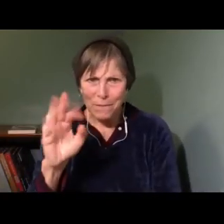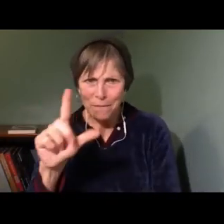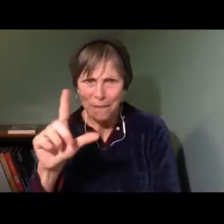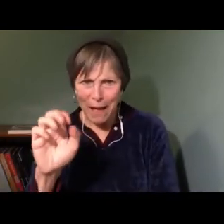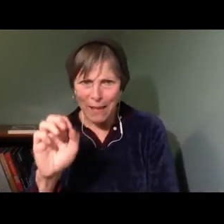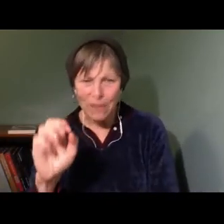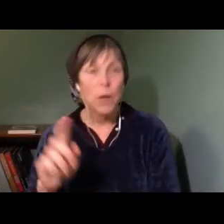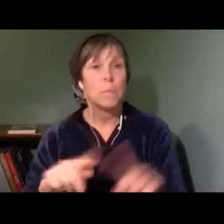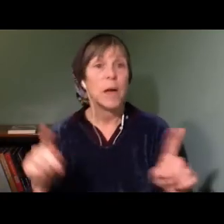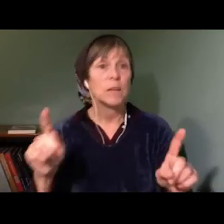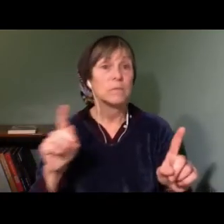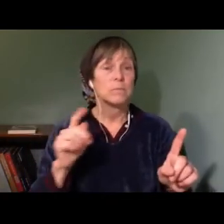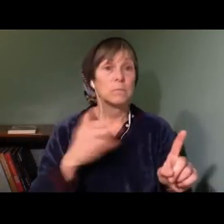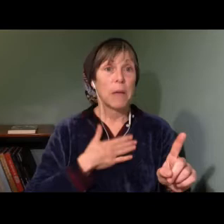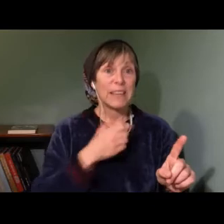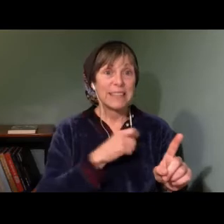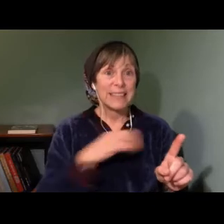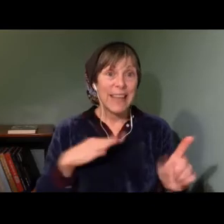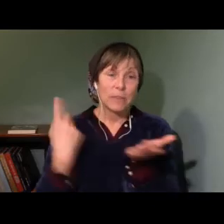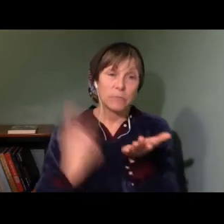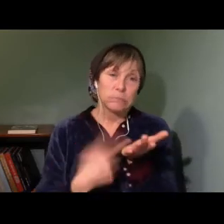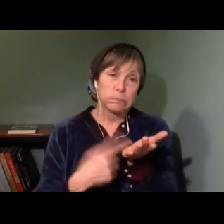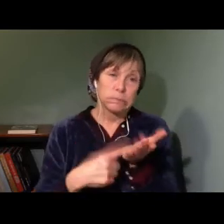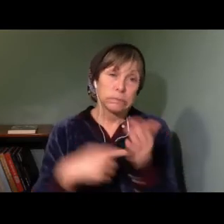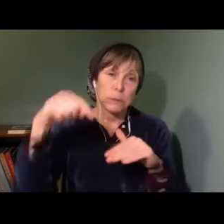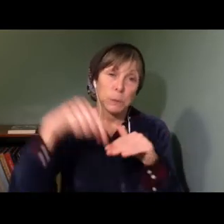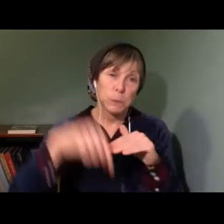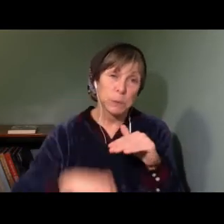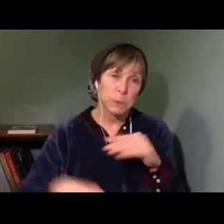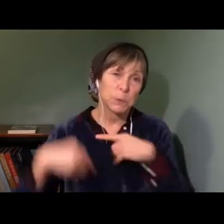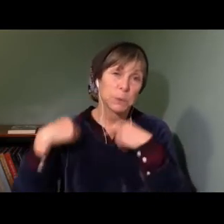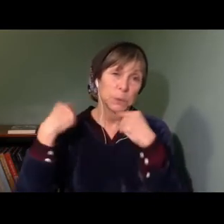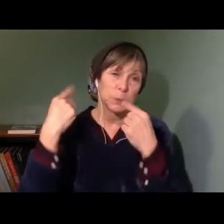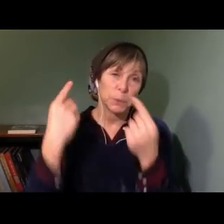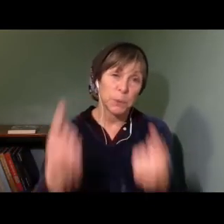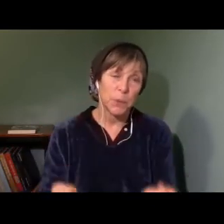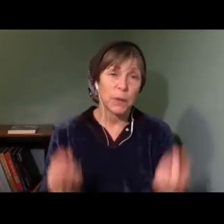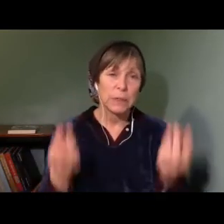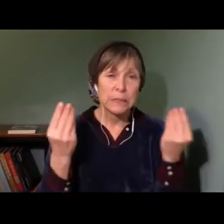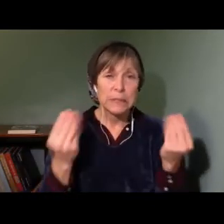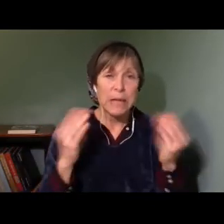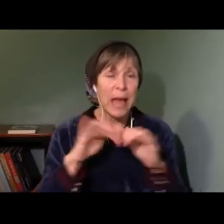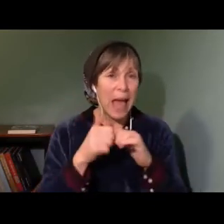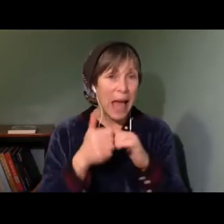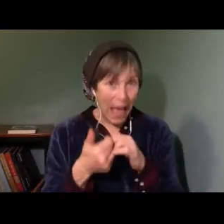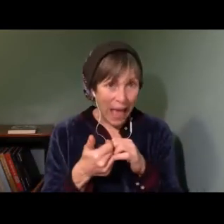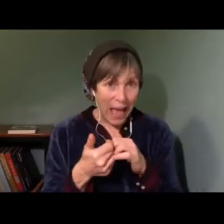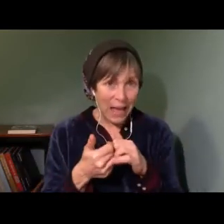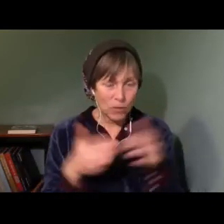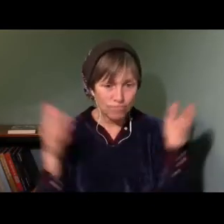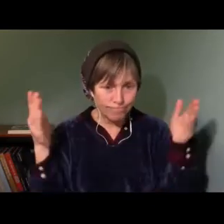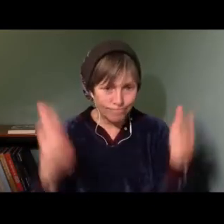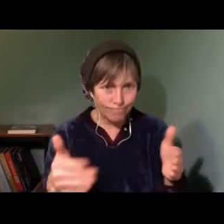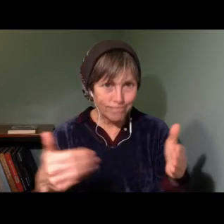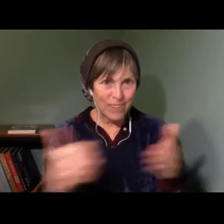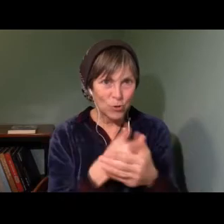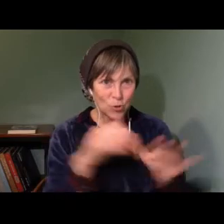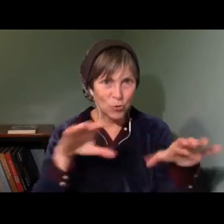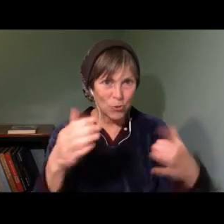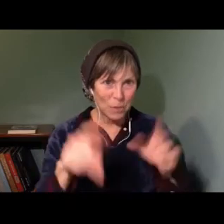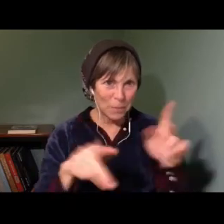staff has been talking in depth about how we are going to sort of tackle this new population and have no experience